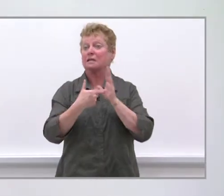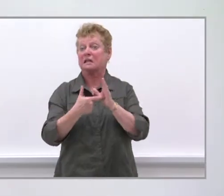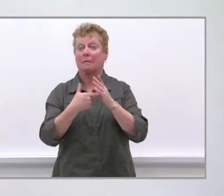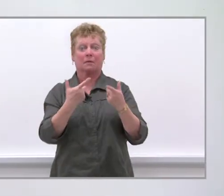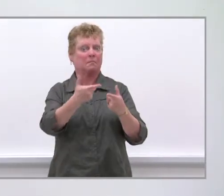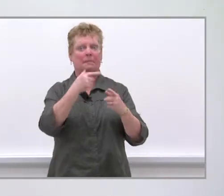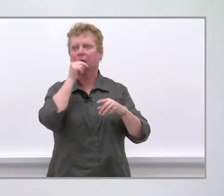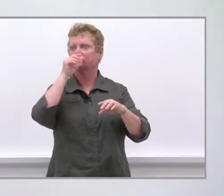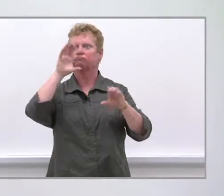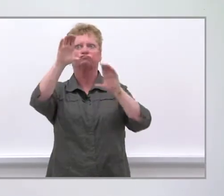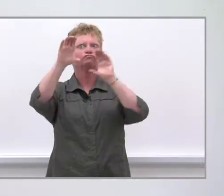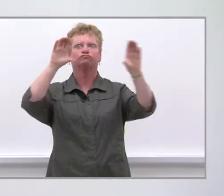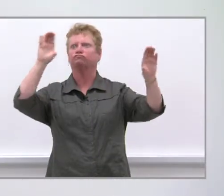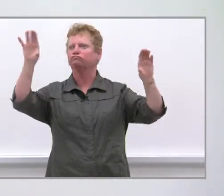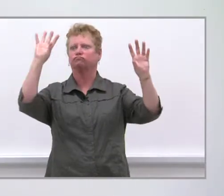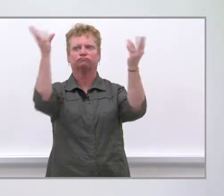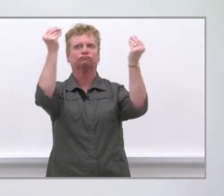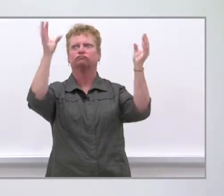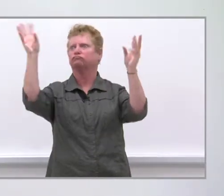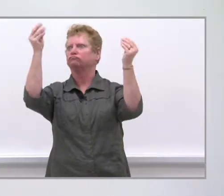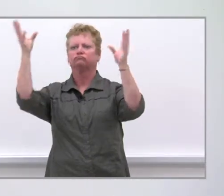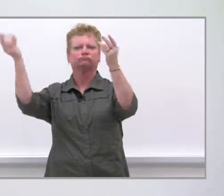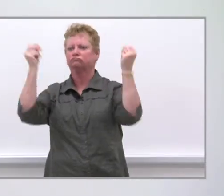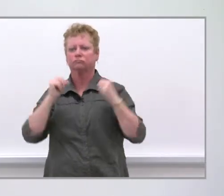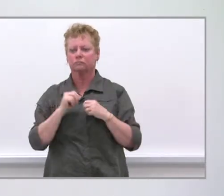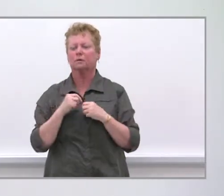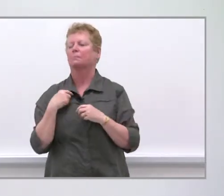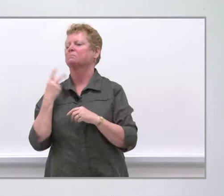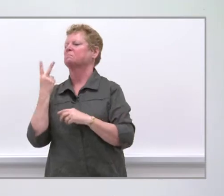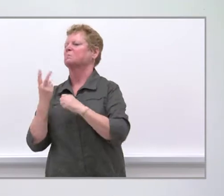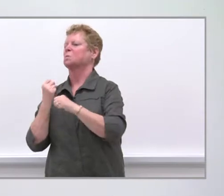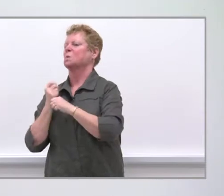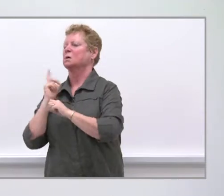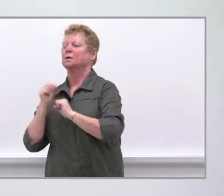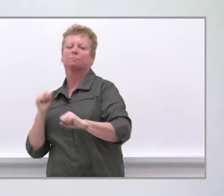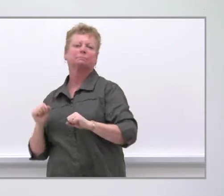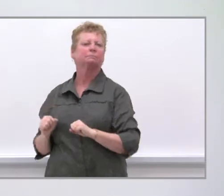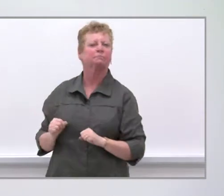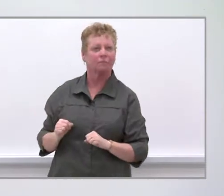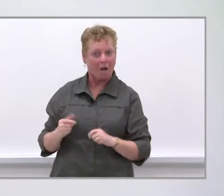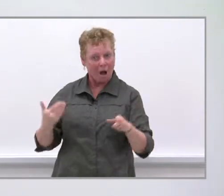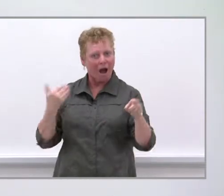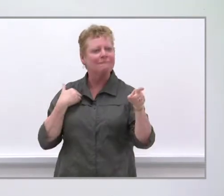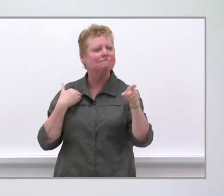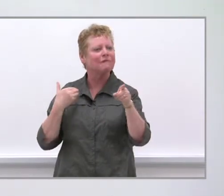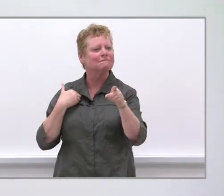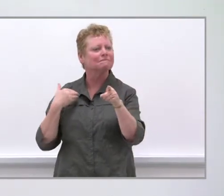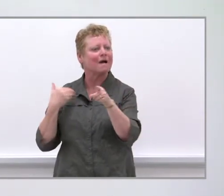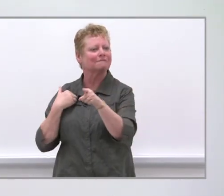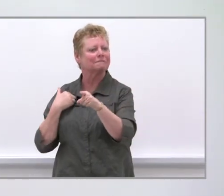no flashing lights in the building. 2 years later, they might have